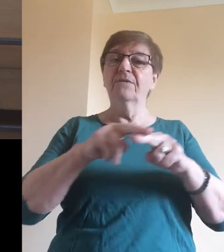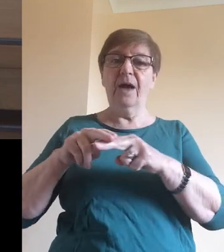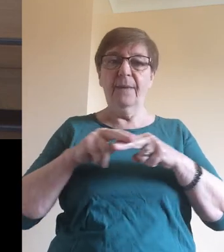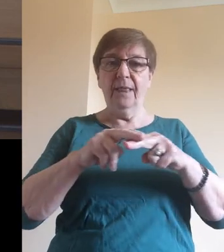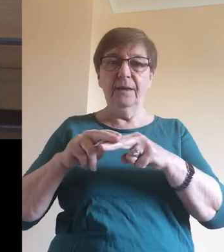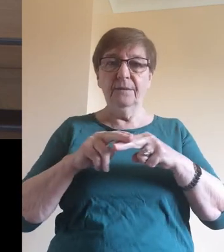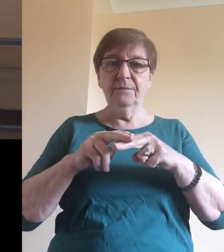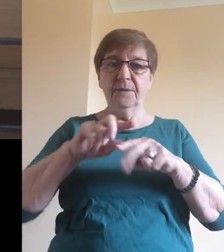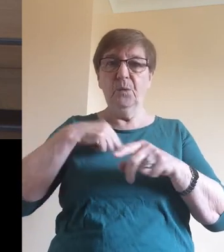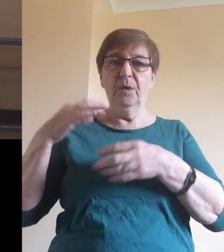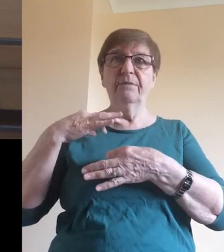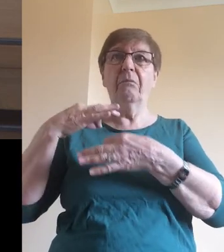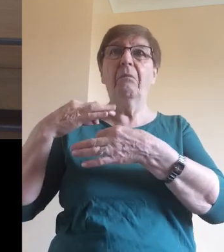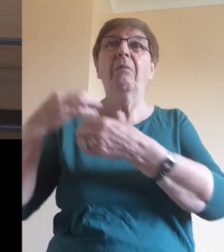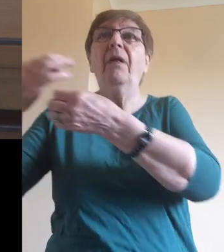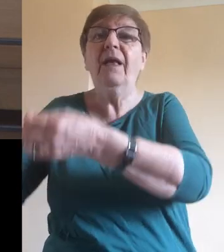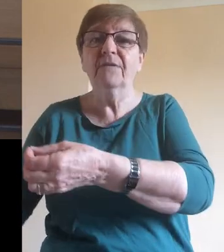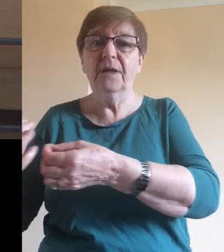when we have given in to temptation,